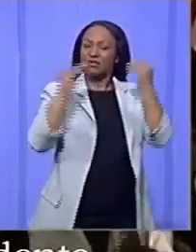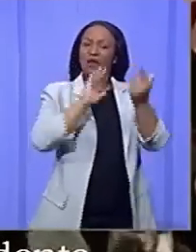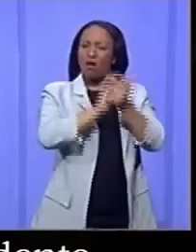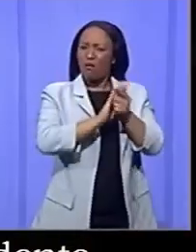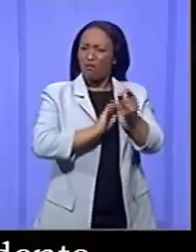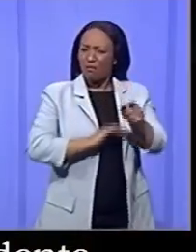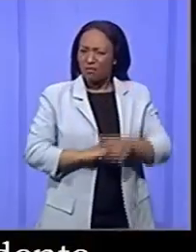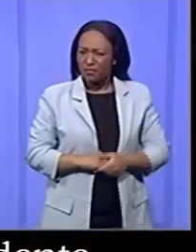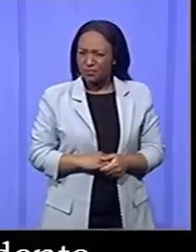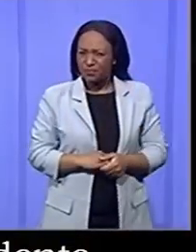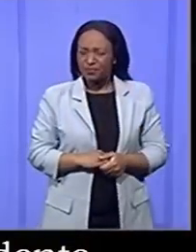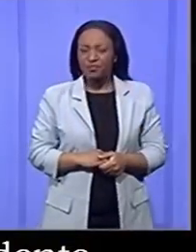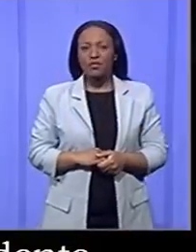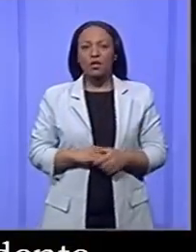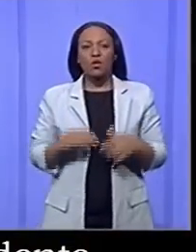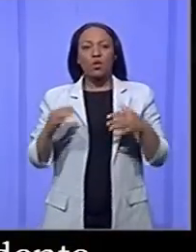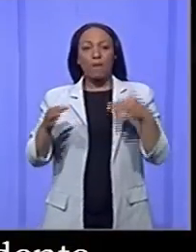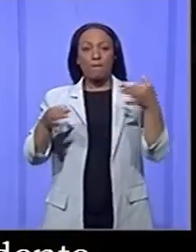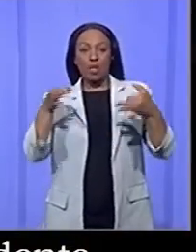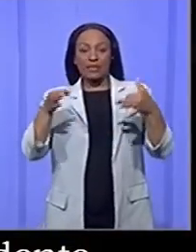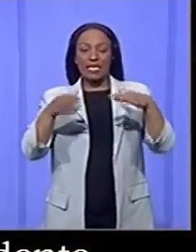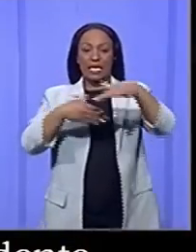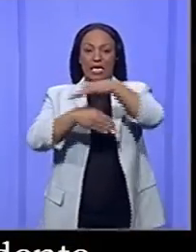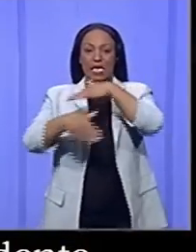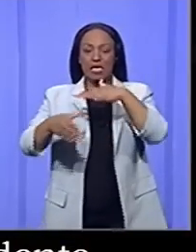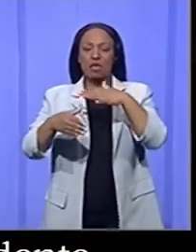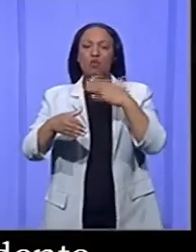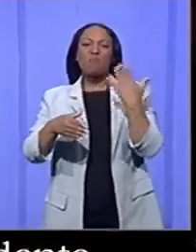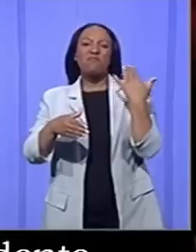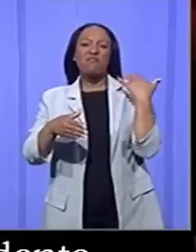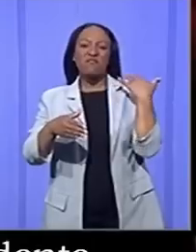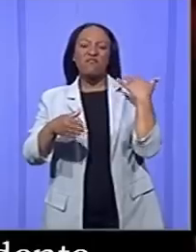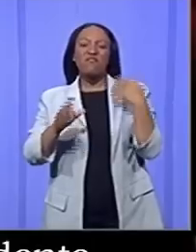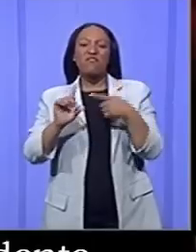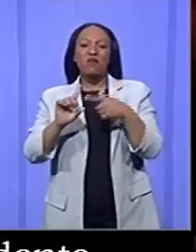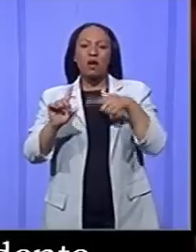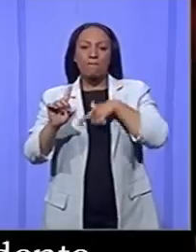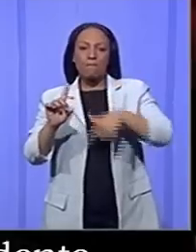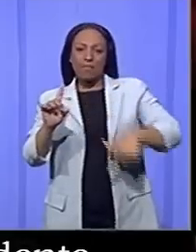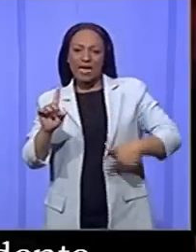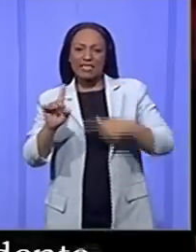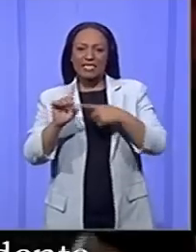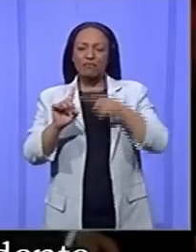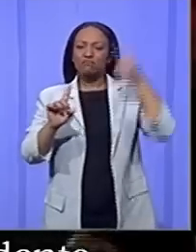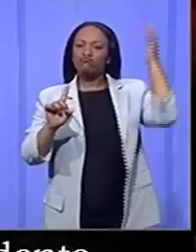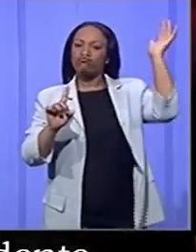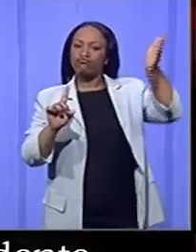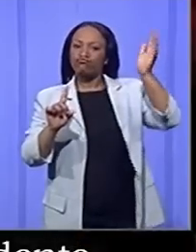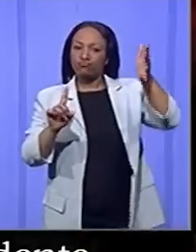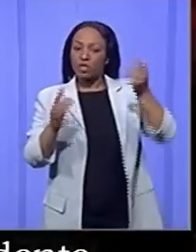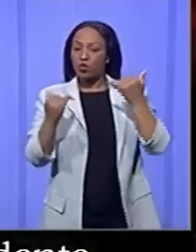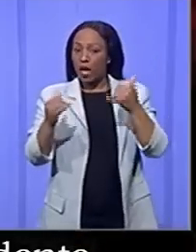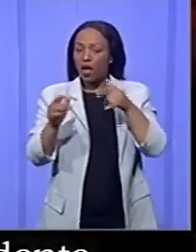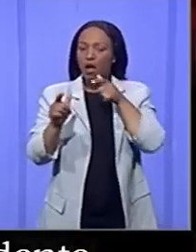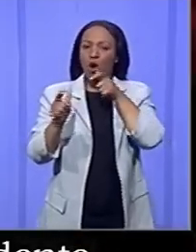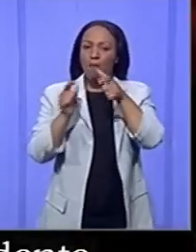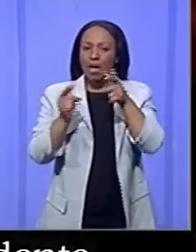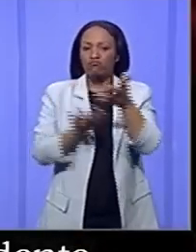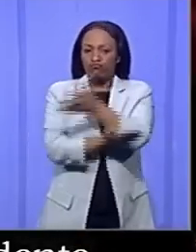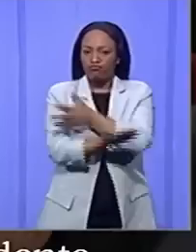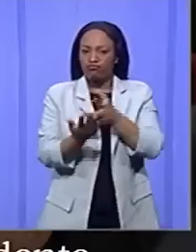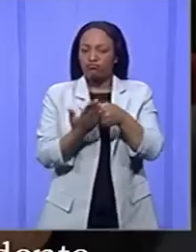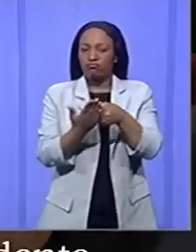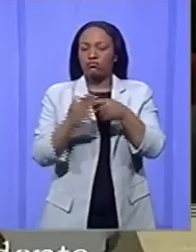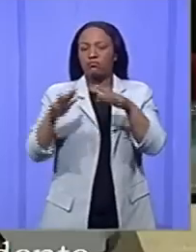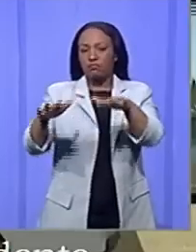Mekga ya dipolotiki e khitlana ka mantswe nakong eo e neng e tshwaela puong ya mopresidente ya pulo ya palamente.